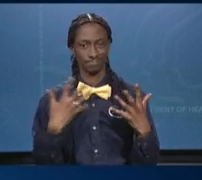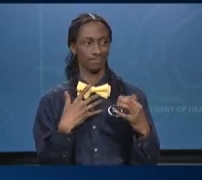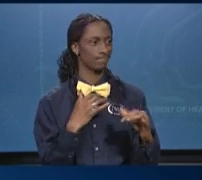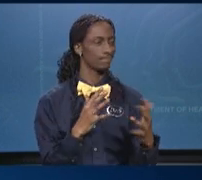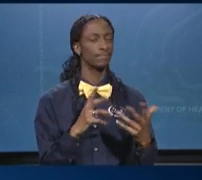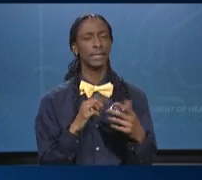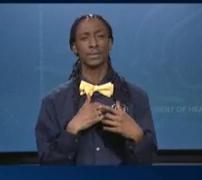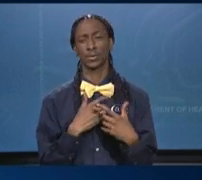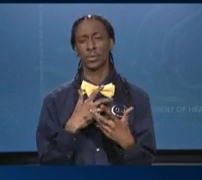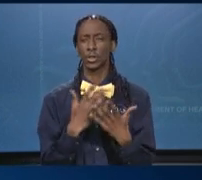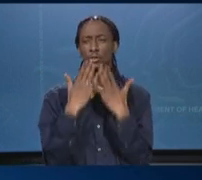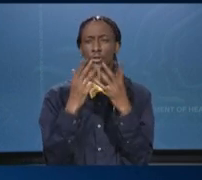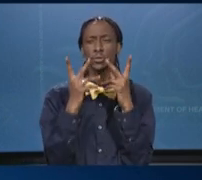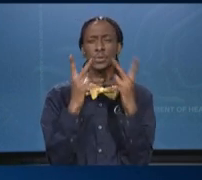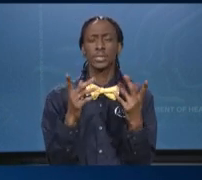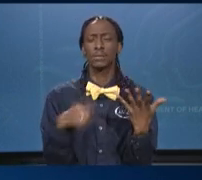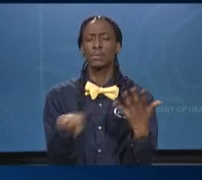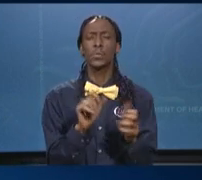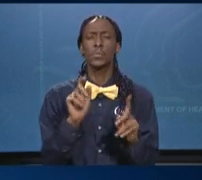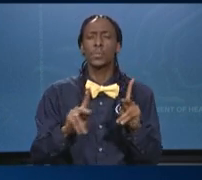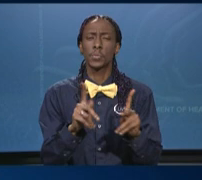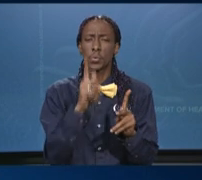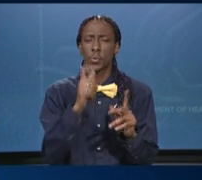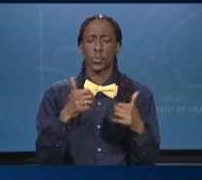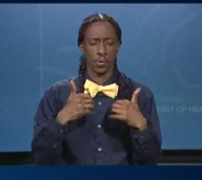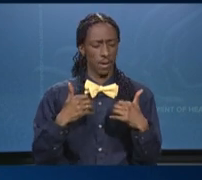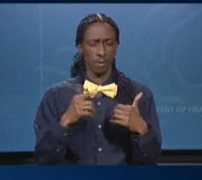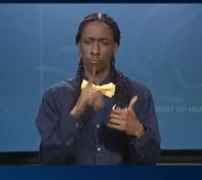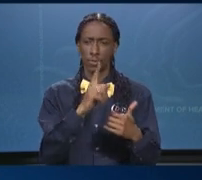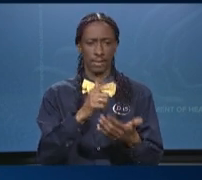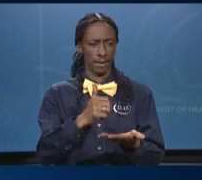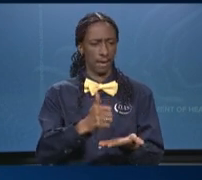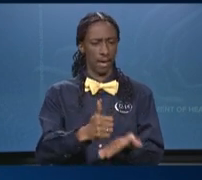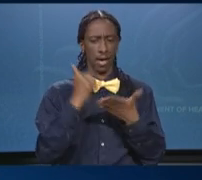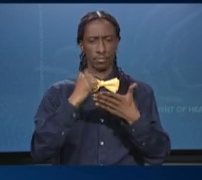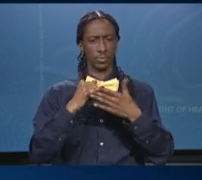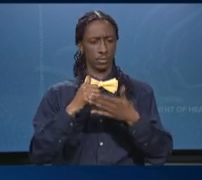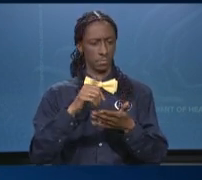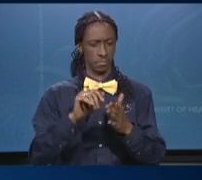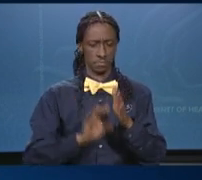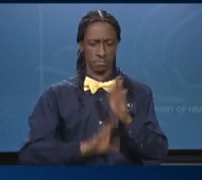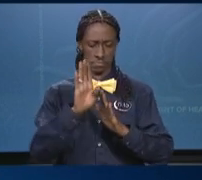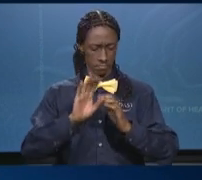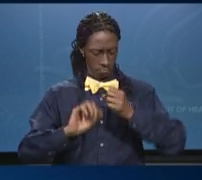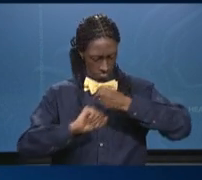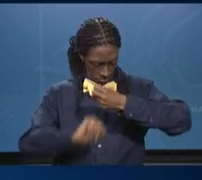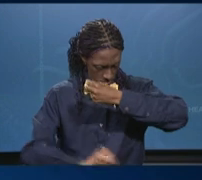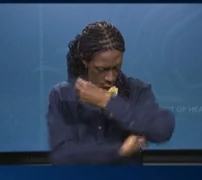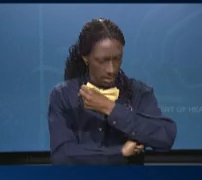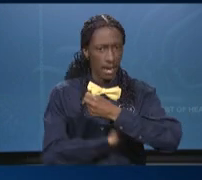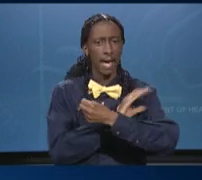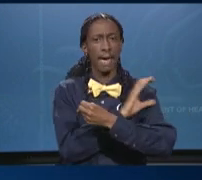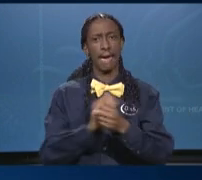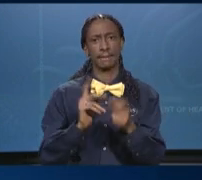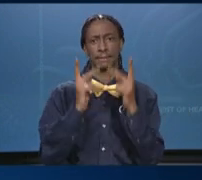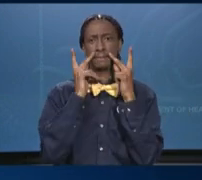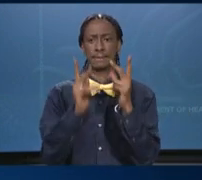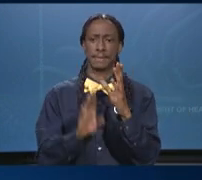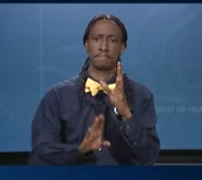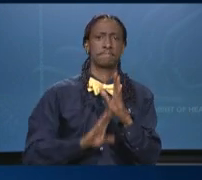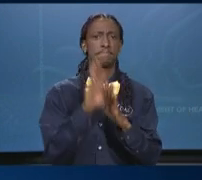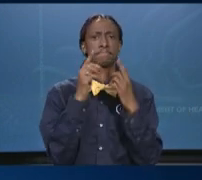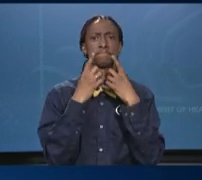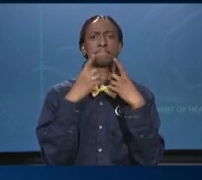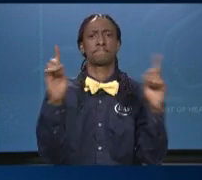in helping not only lay the foundation and build the Affordable Care Act, but now to see it thrive. And so thank you